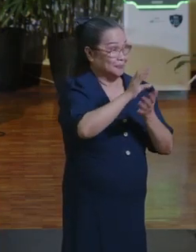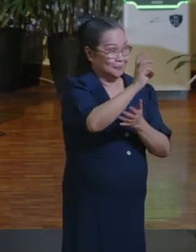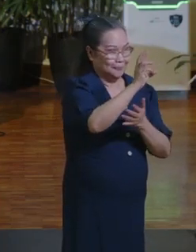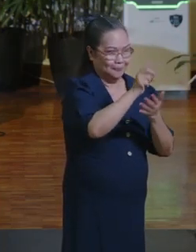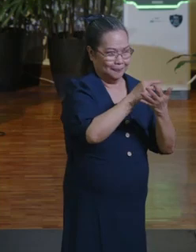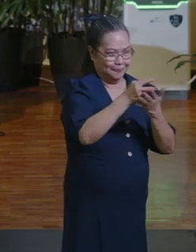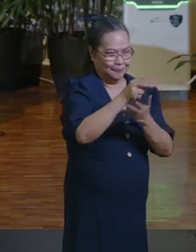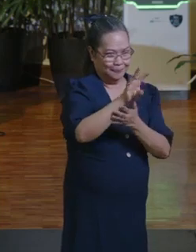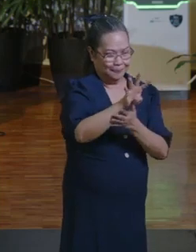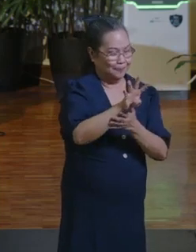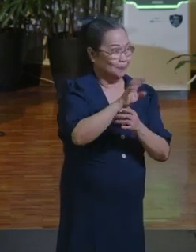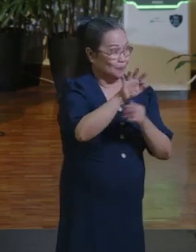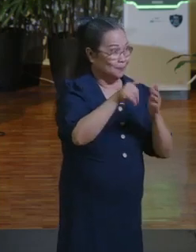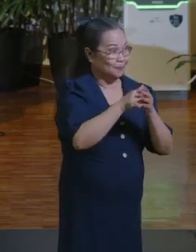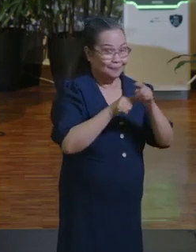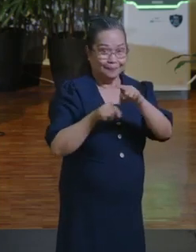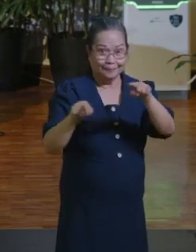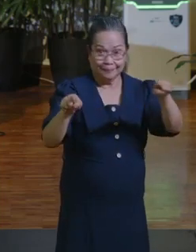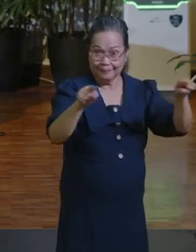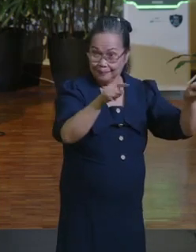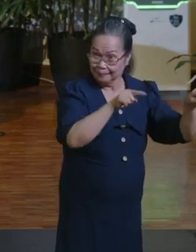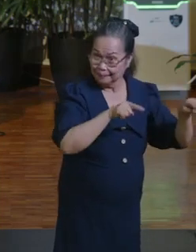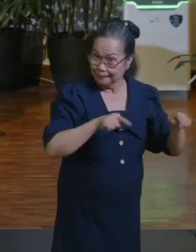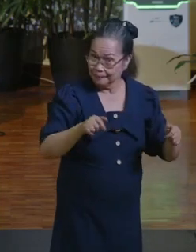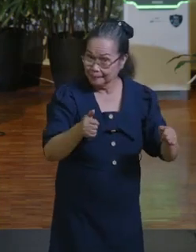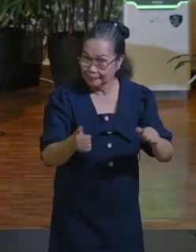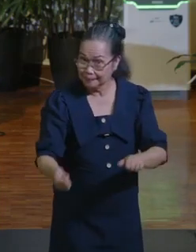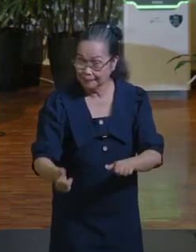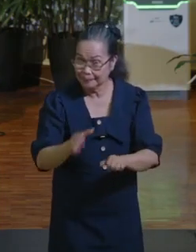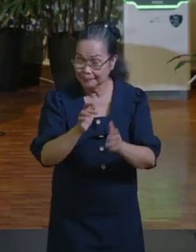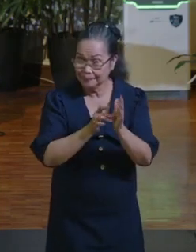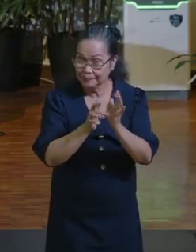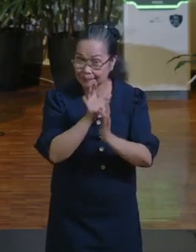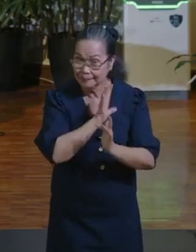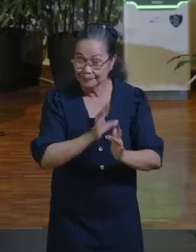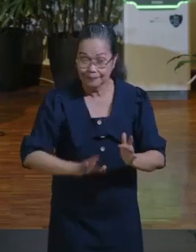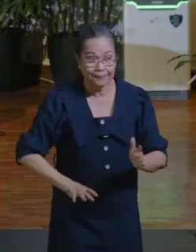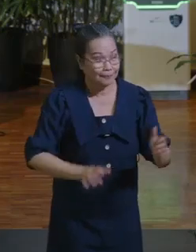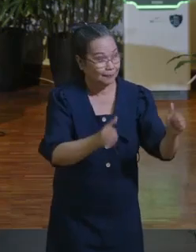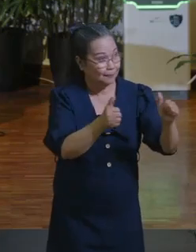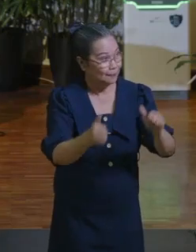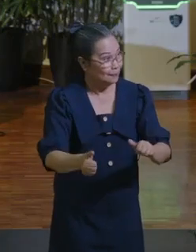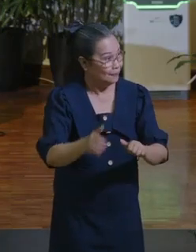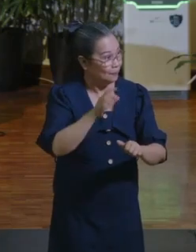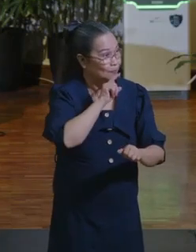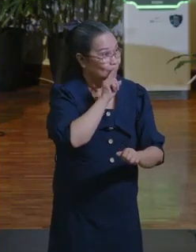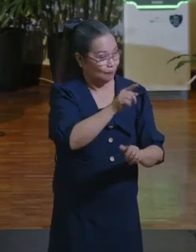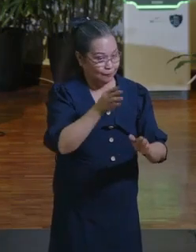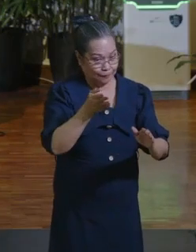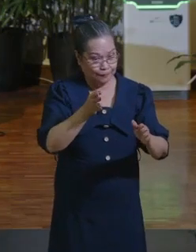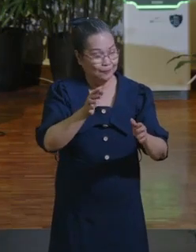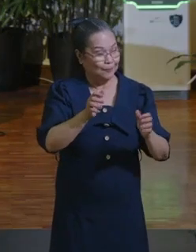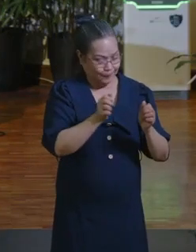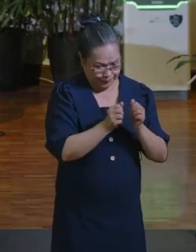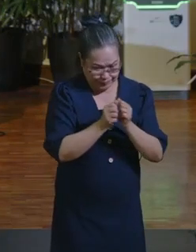do you not know that all of us who have been baptized into Christ Jesus were baptized into His death? We were buried